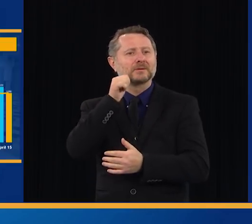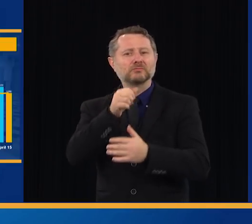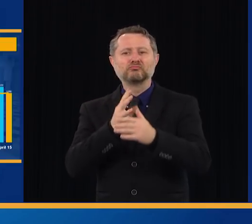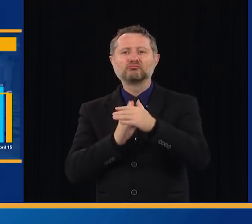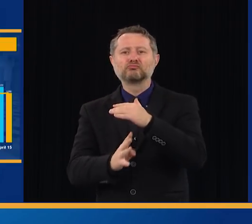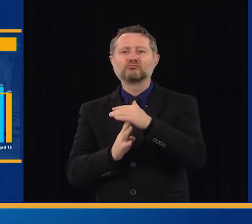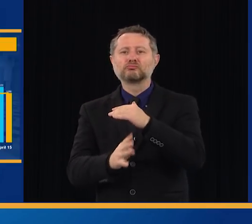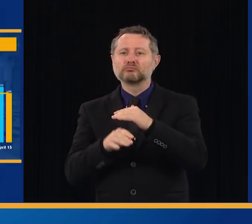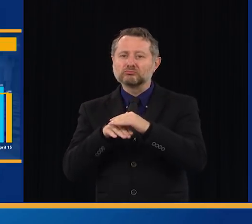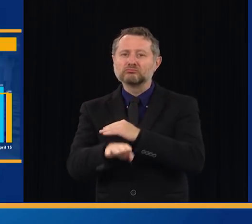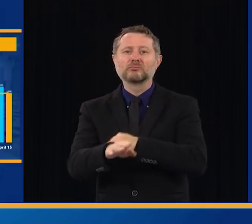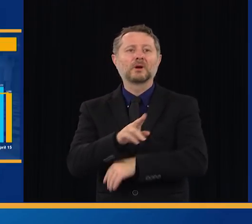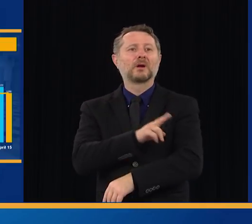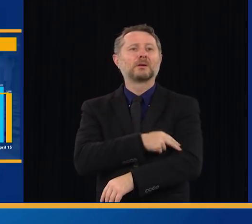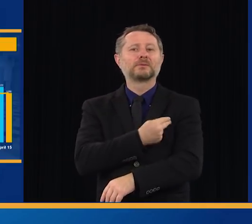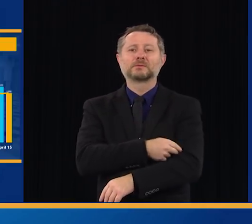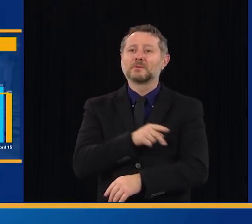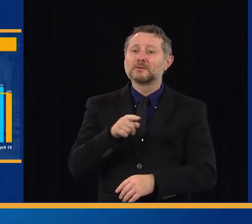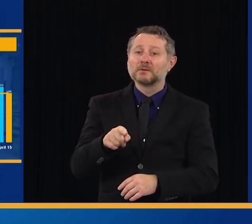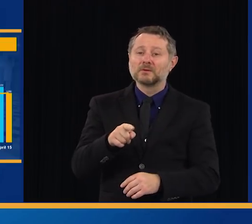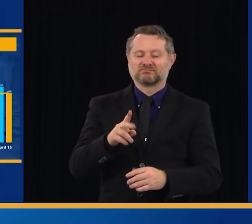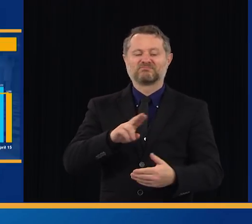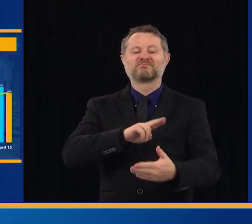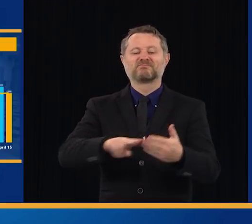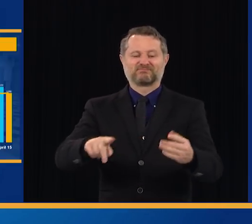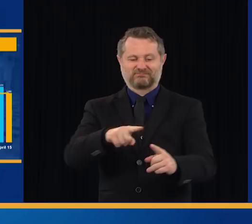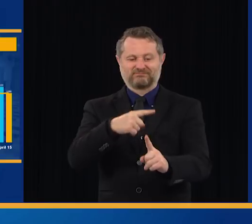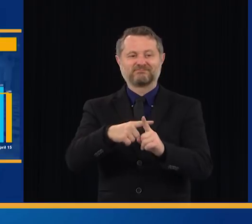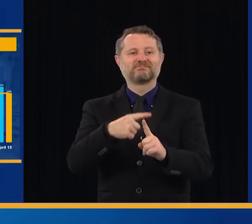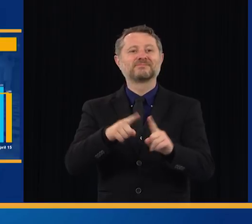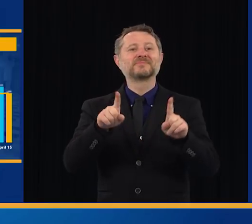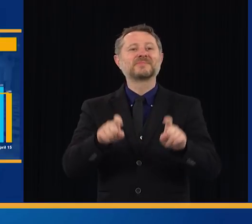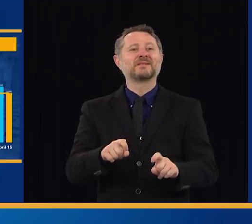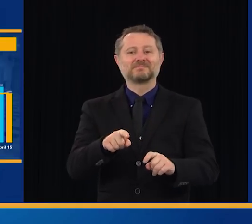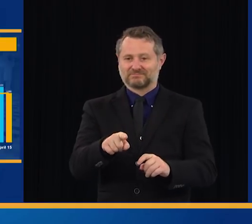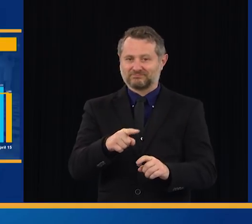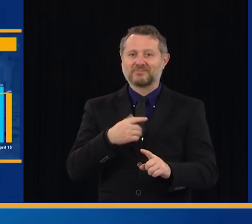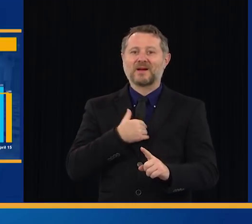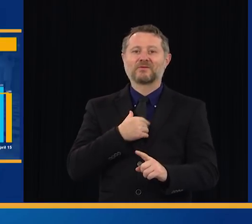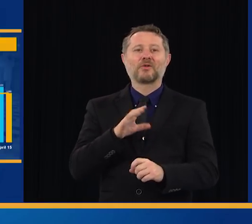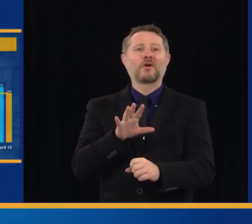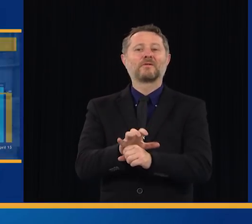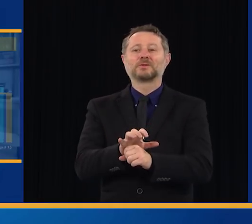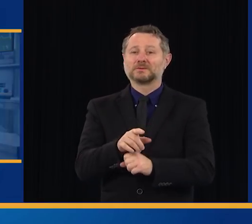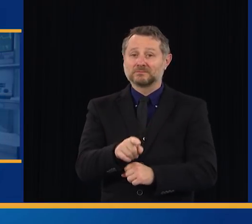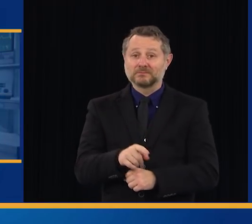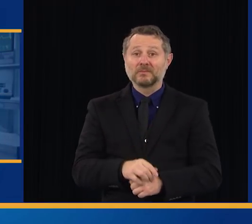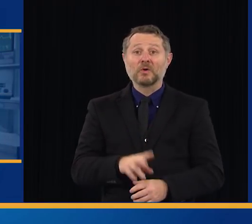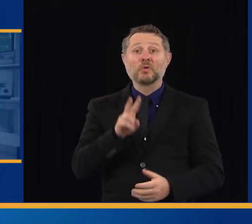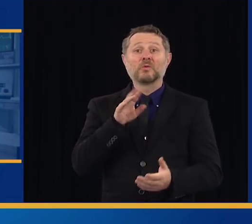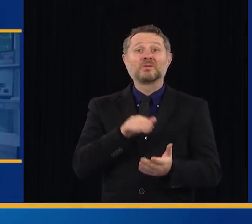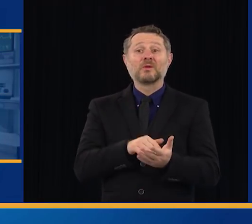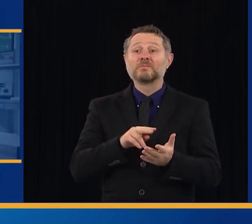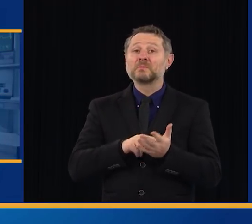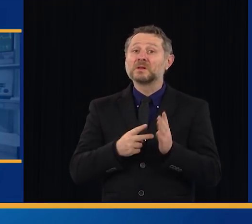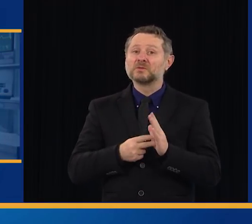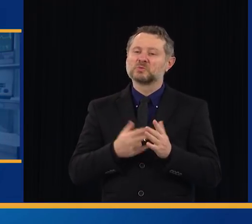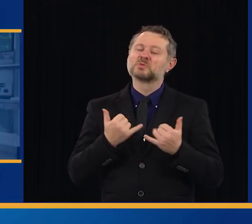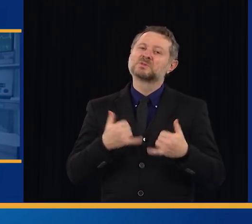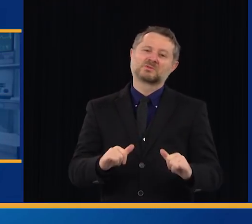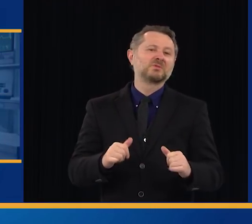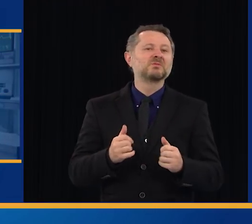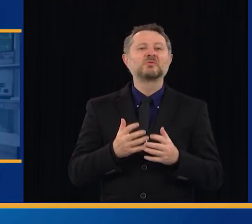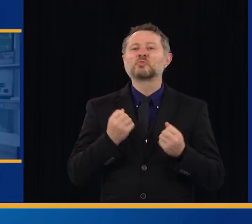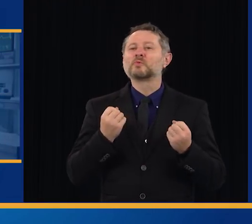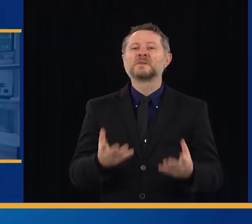being diagnosed with COVID for the first time. And 2,000 is still a lot of people.